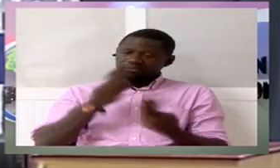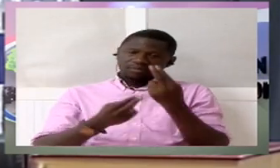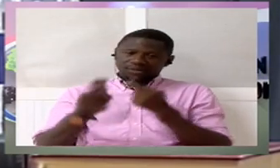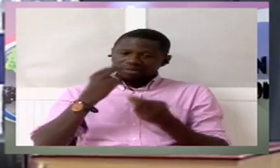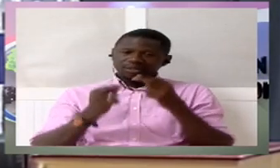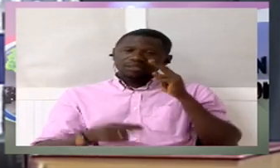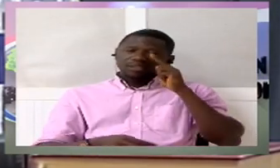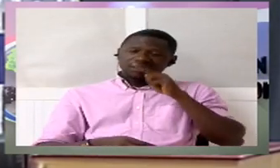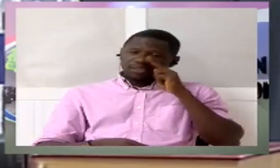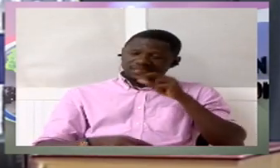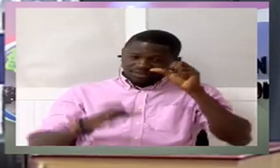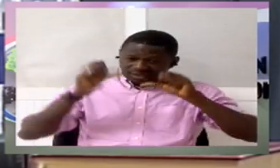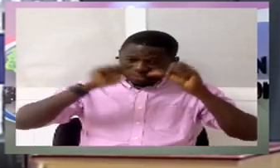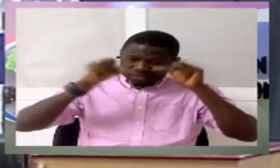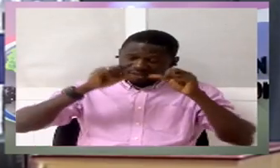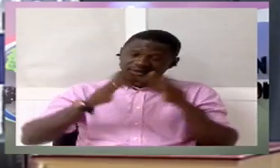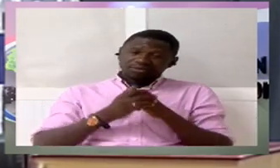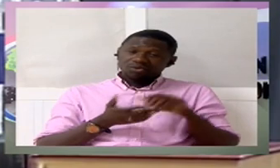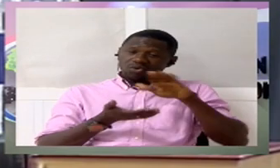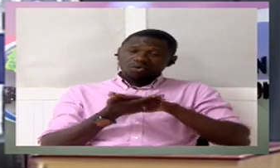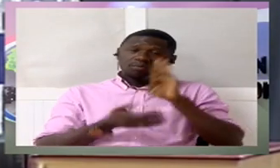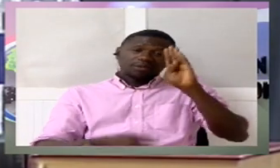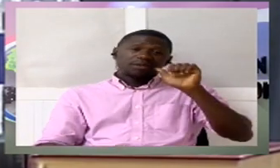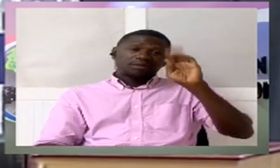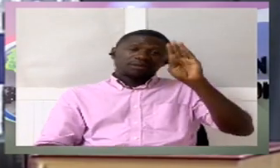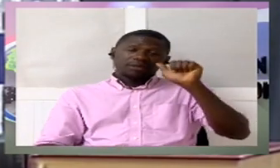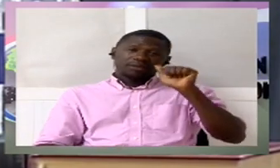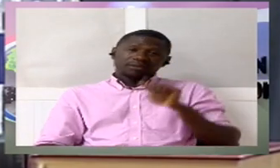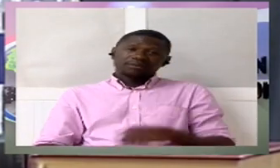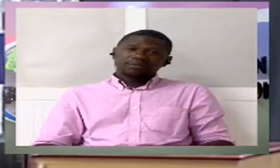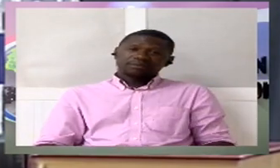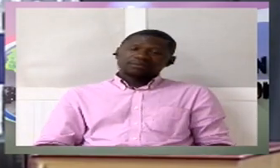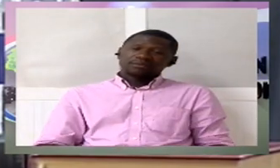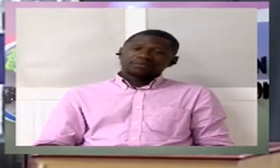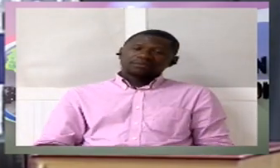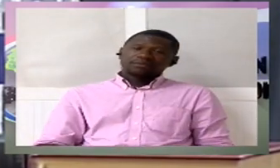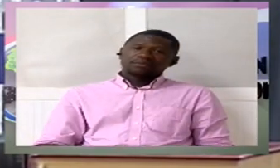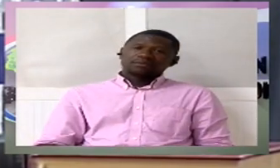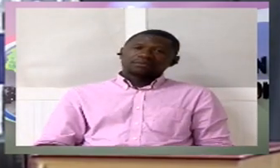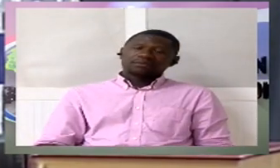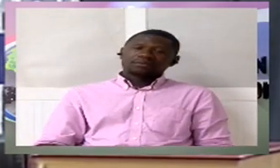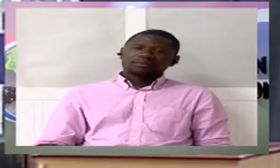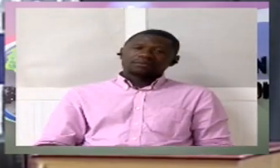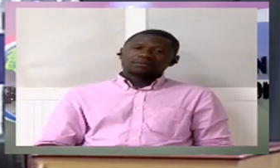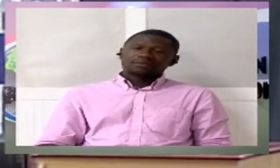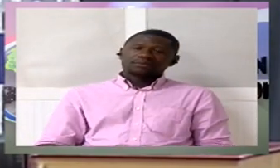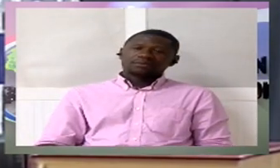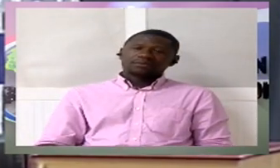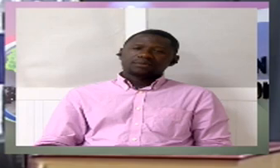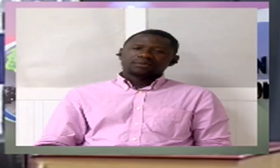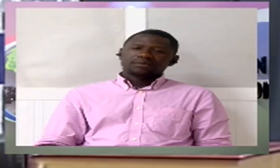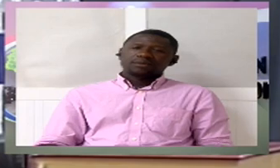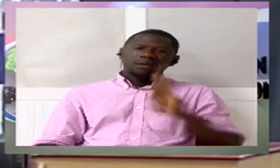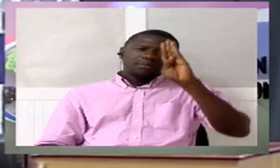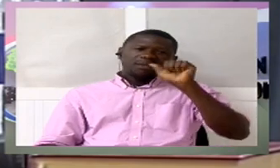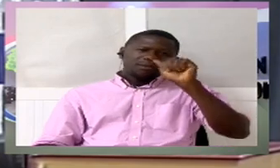were carried out on Baba. Ako e test me ya longo ngakele. Iko malaria lem ani medication on beta kansai mune wati nambe o repeat